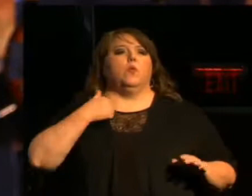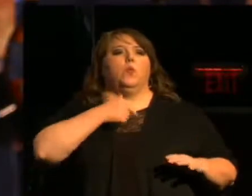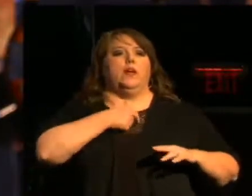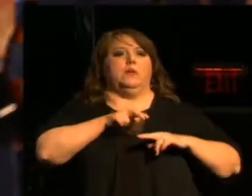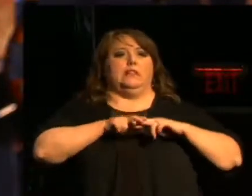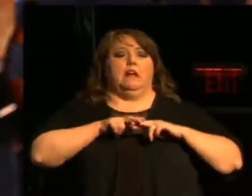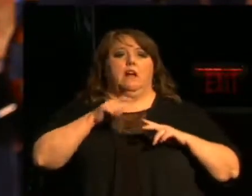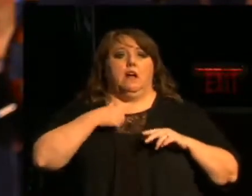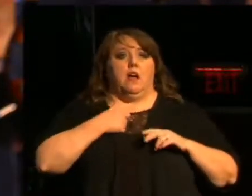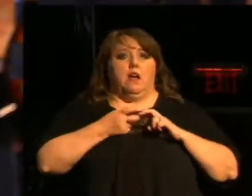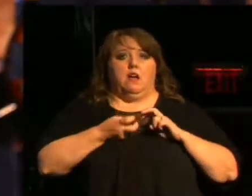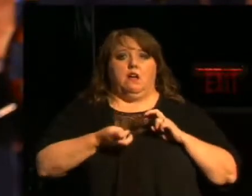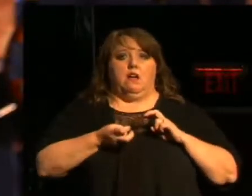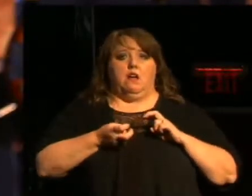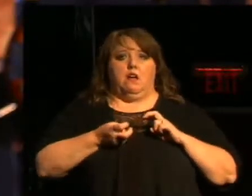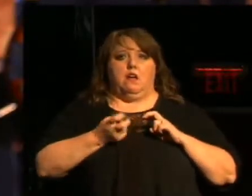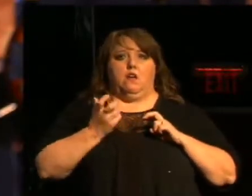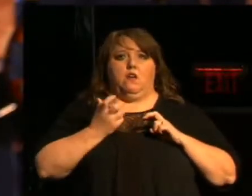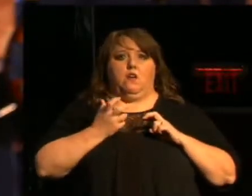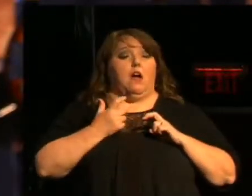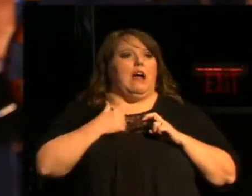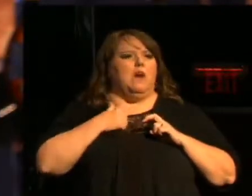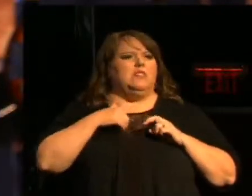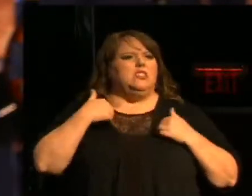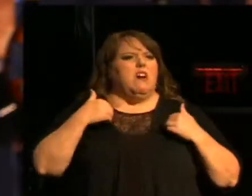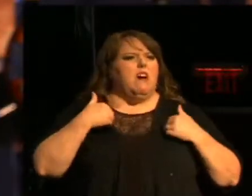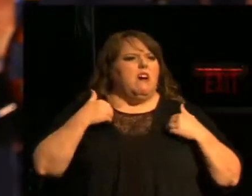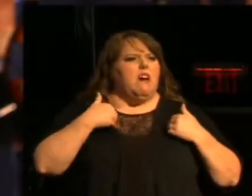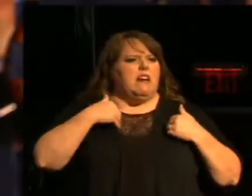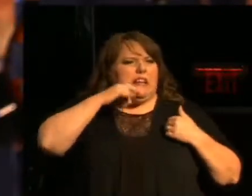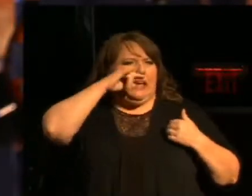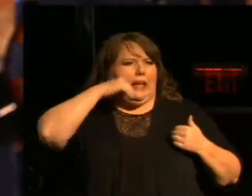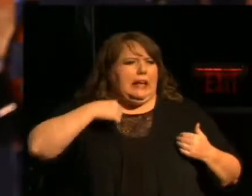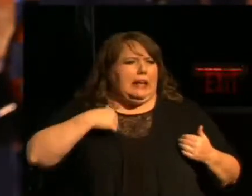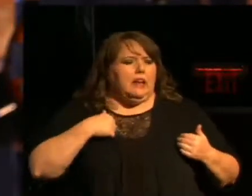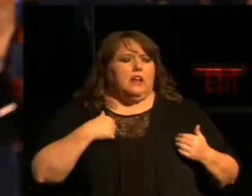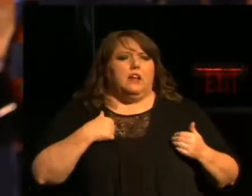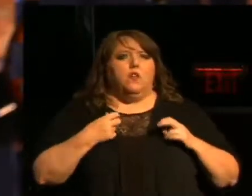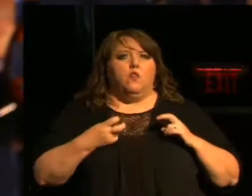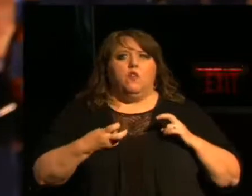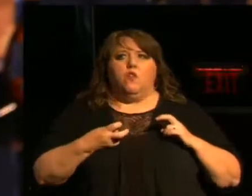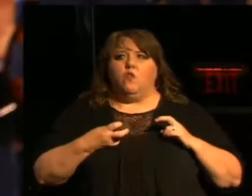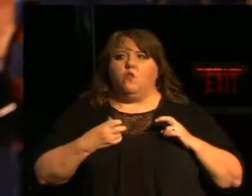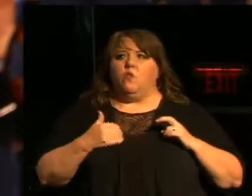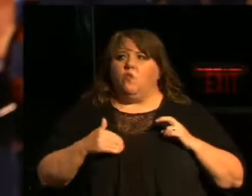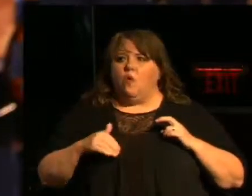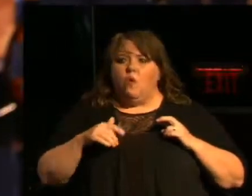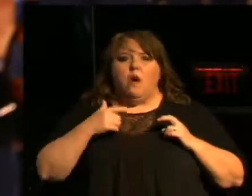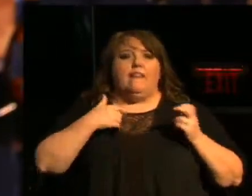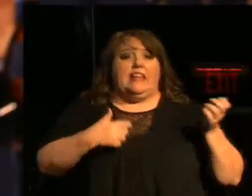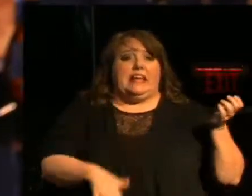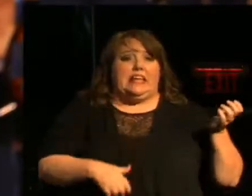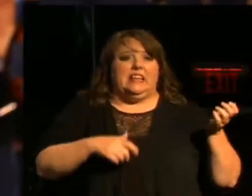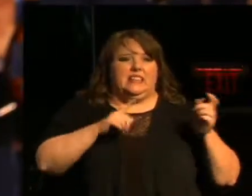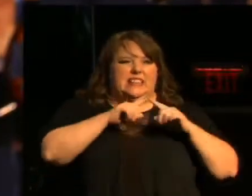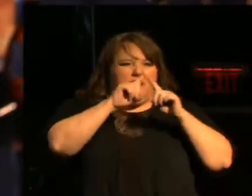the title of my sermon is what it reminded me of, is what I learned about patriotism from East